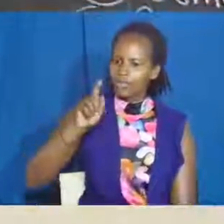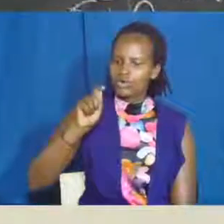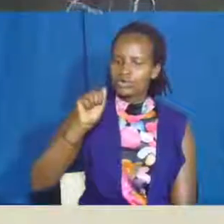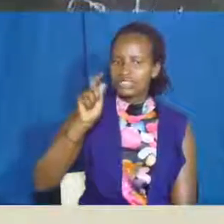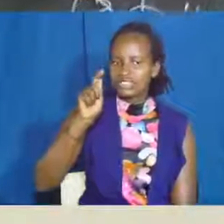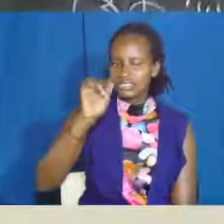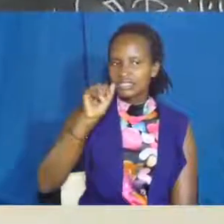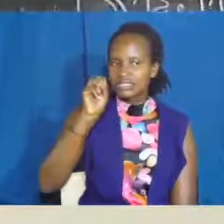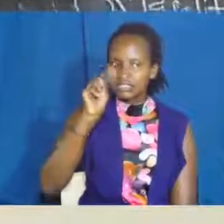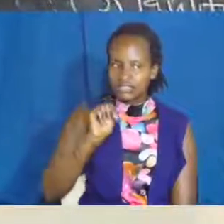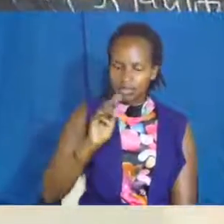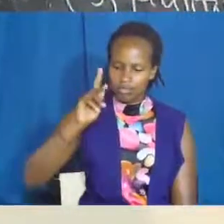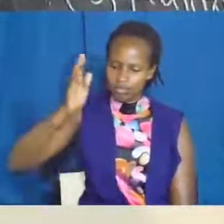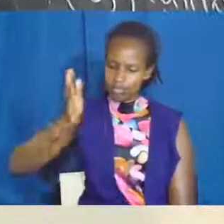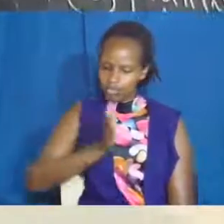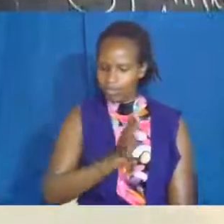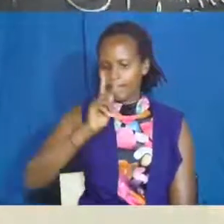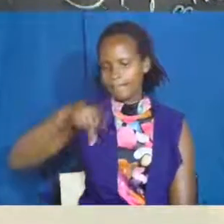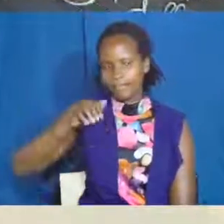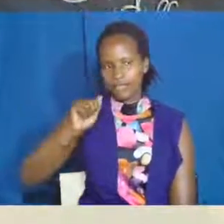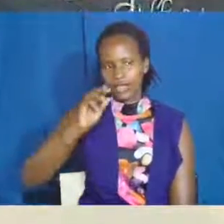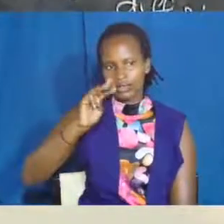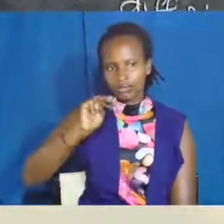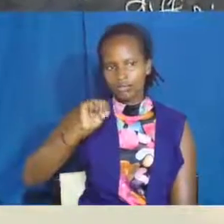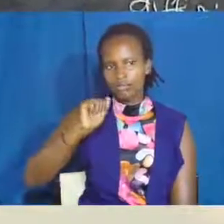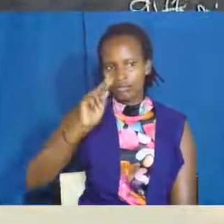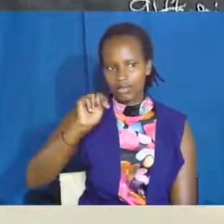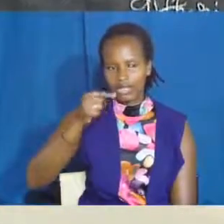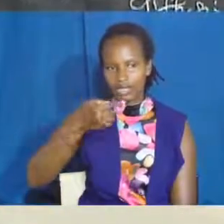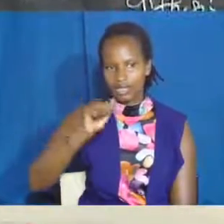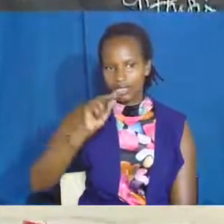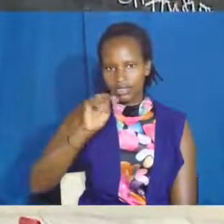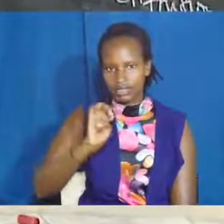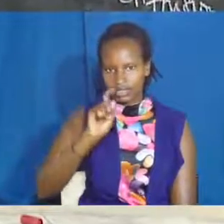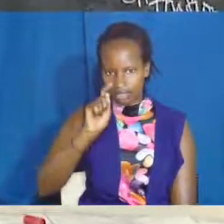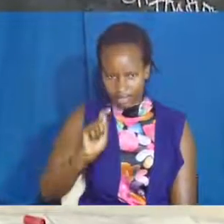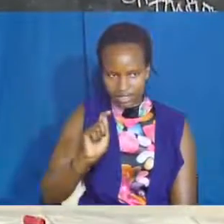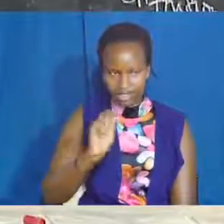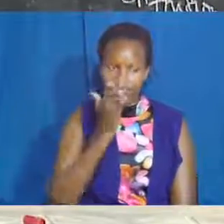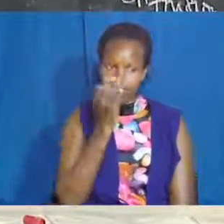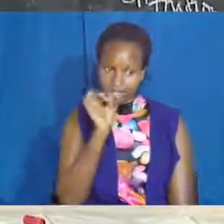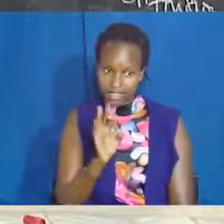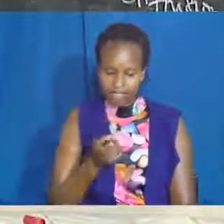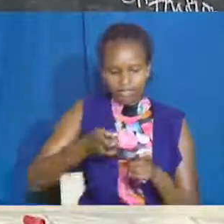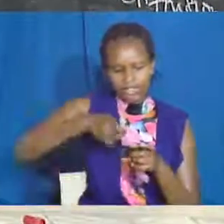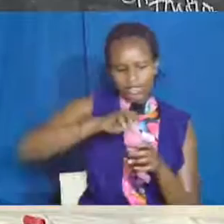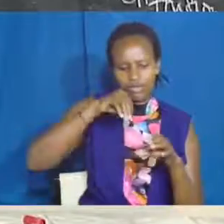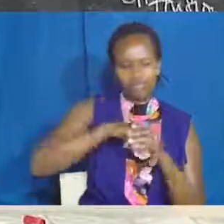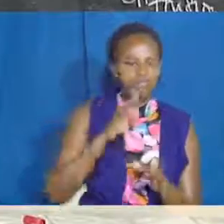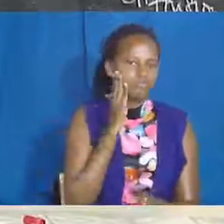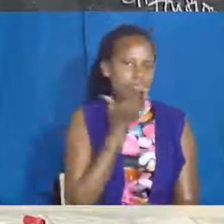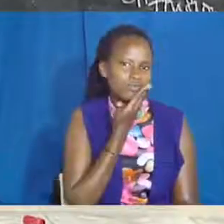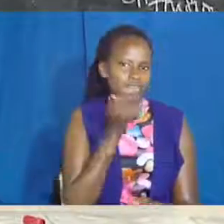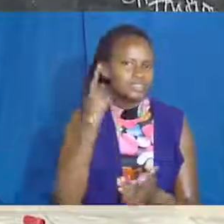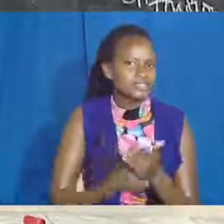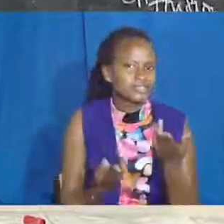an example, I add the crystals of potassium permanganate. If you add the potassium permanganate in water, what will happen?